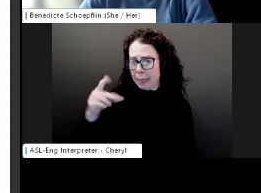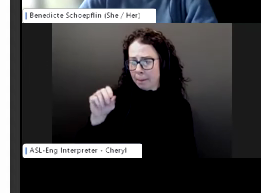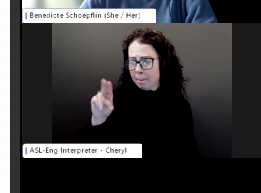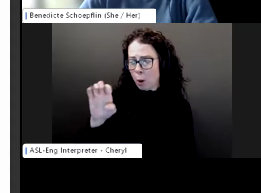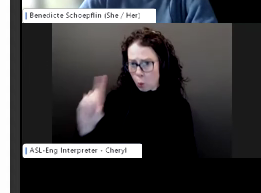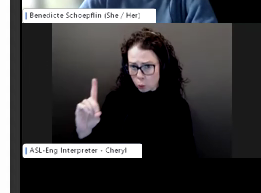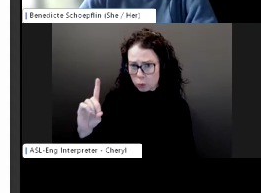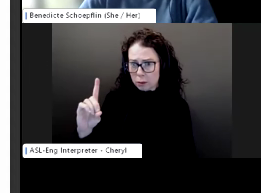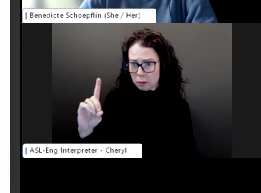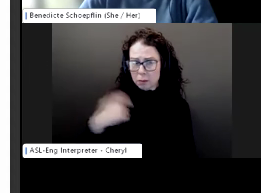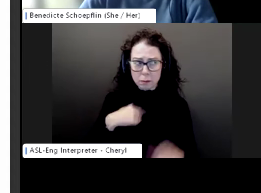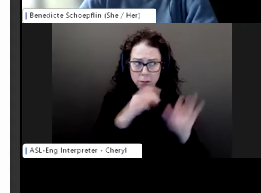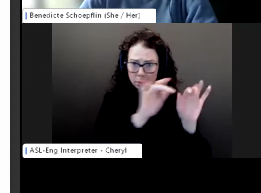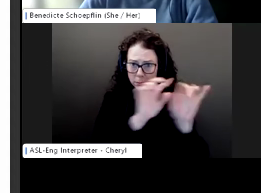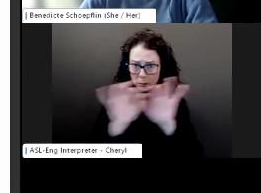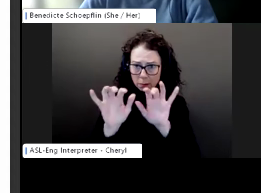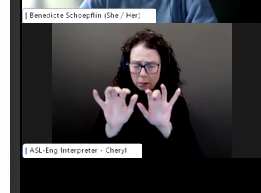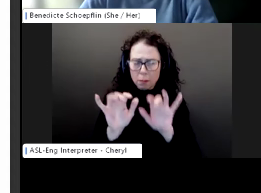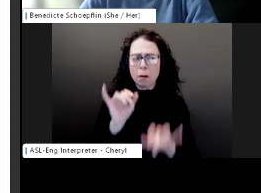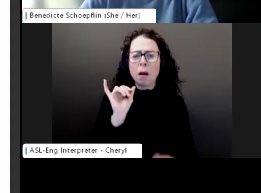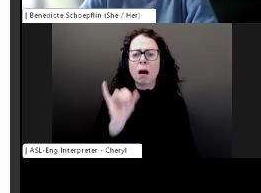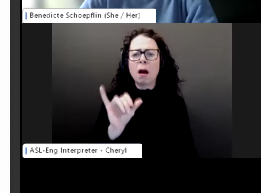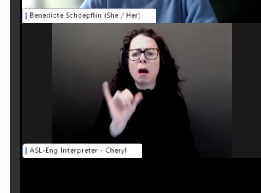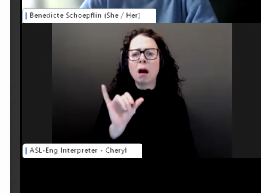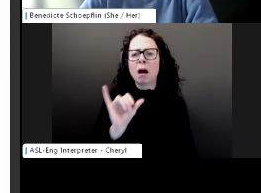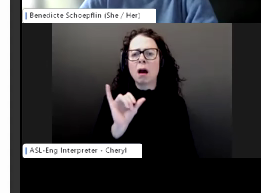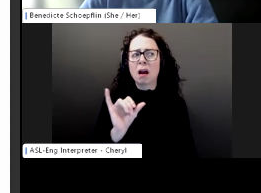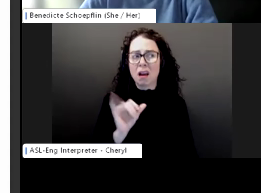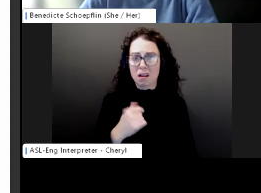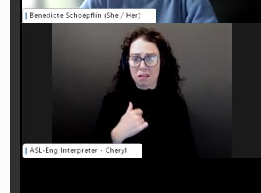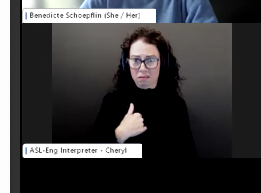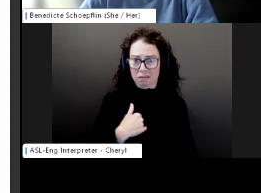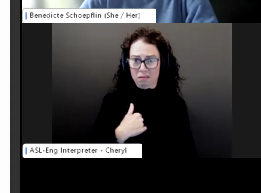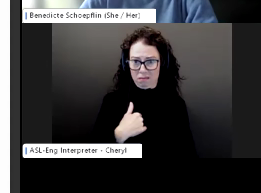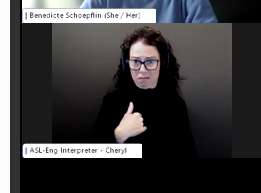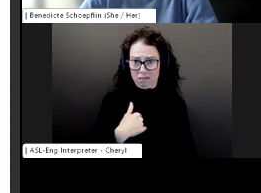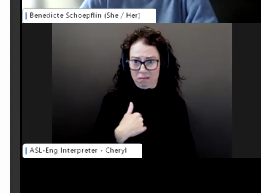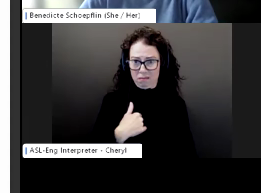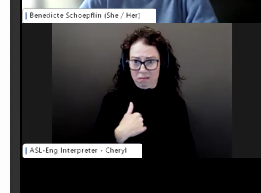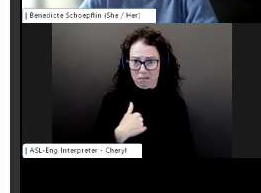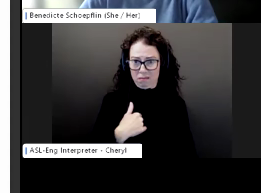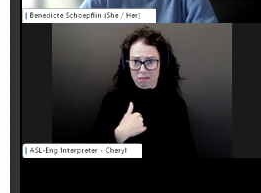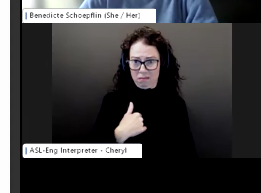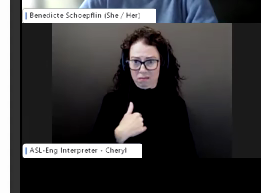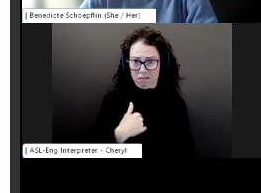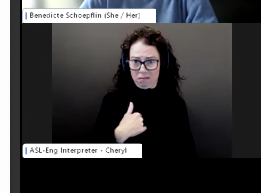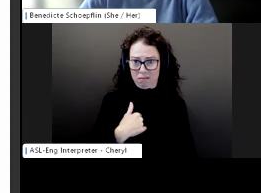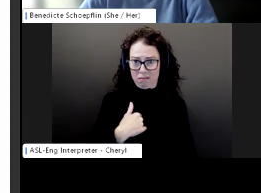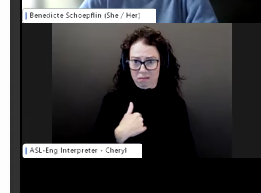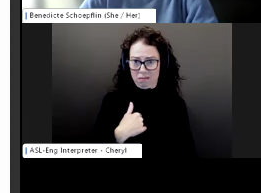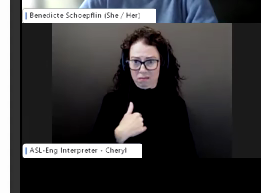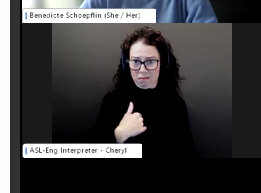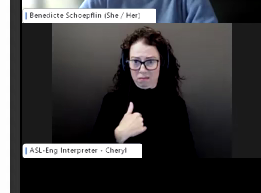there, we can see just how many lists we are on that have been compromised